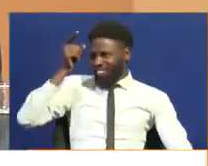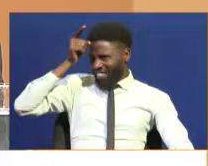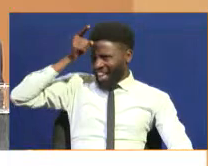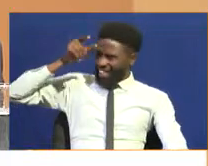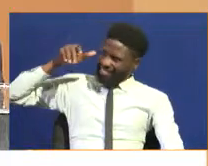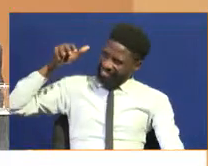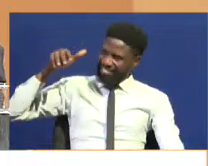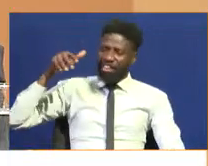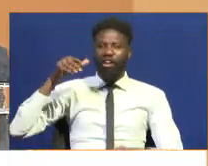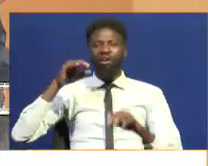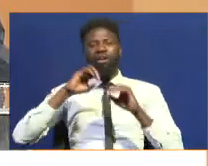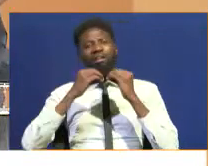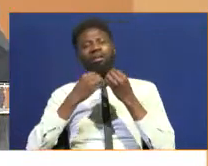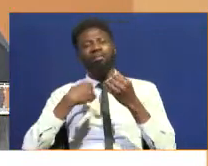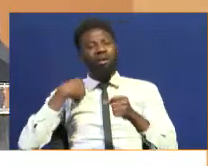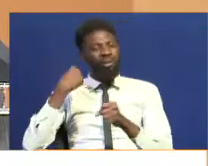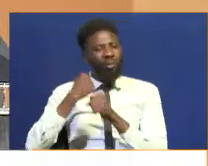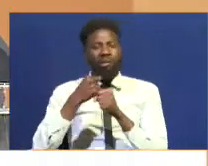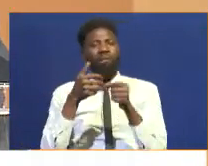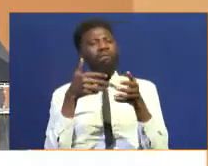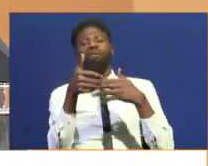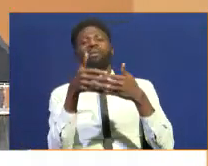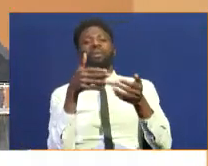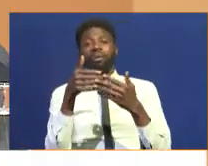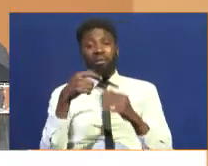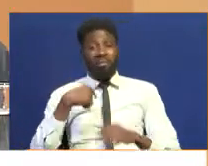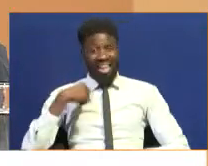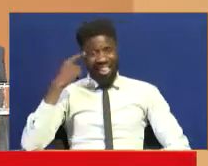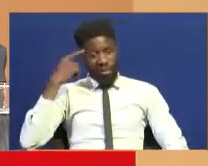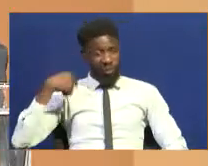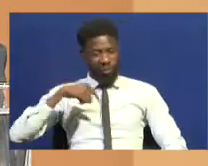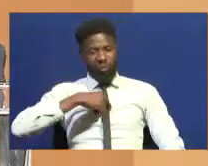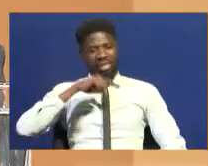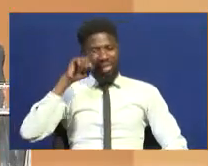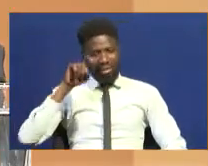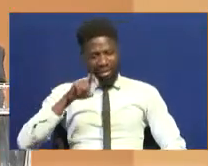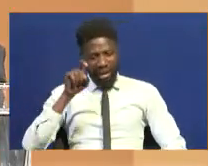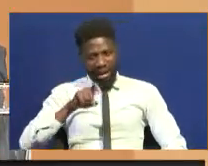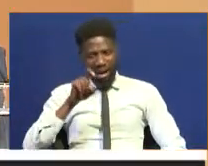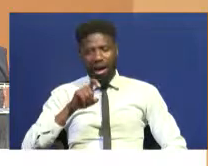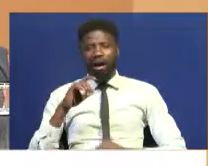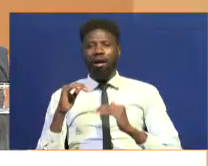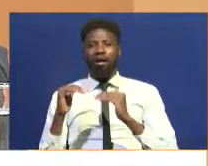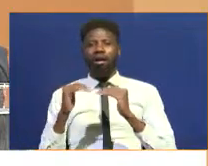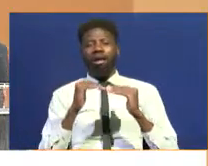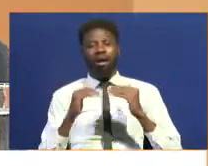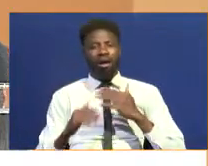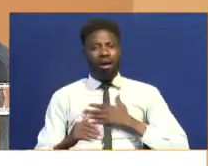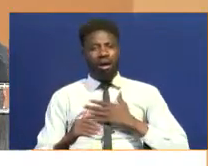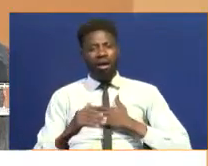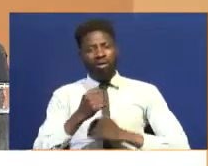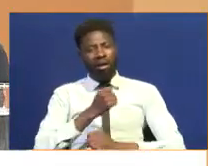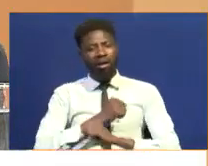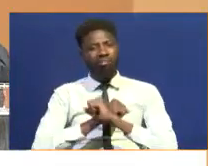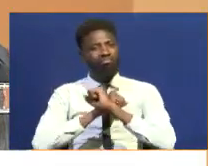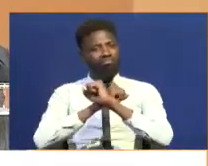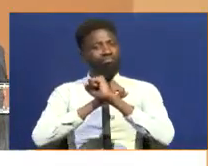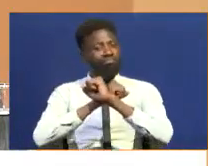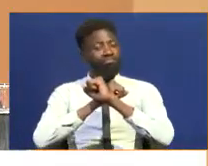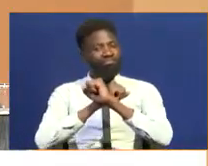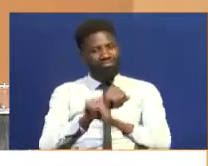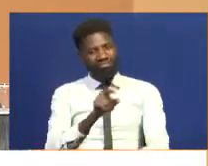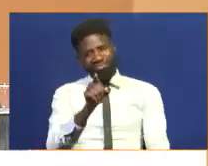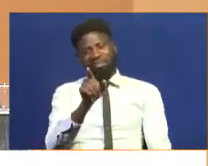I work, from where I sit, I think we need to protect our democracy. That's the bottom line. Mm-hmm. And so